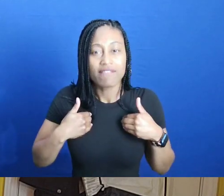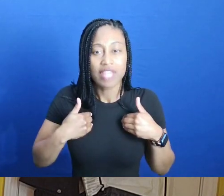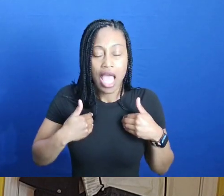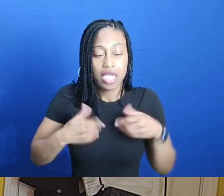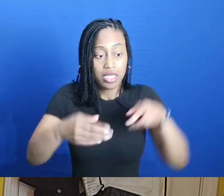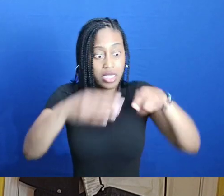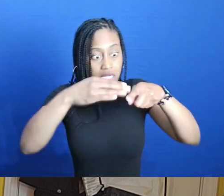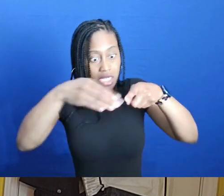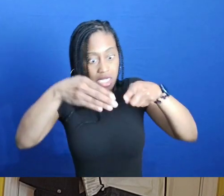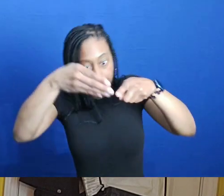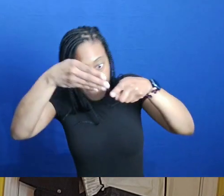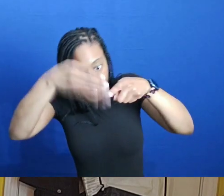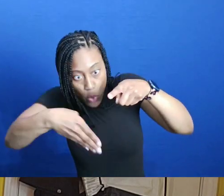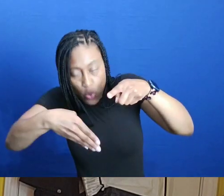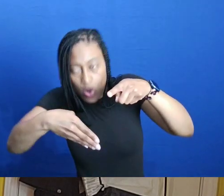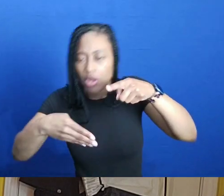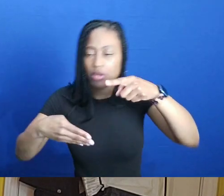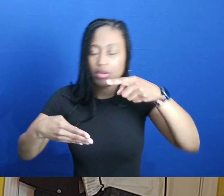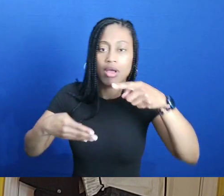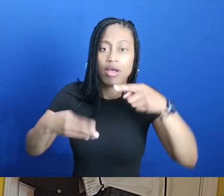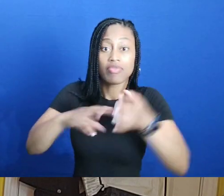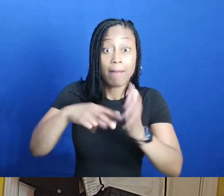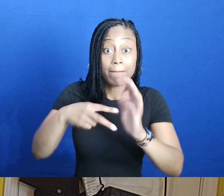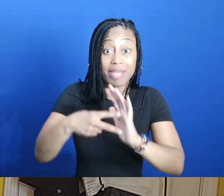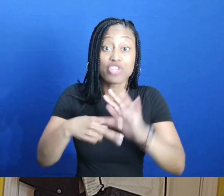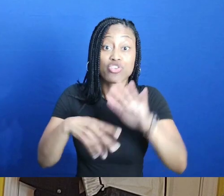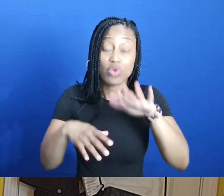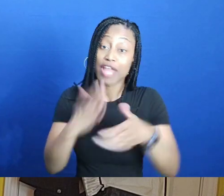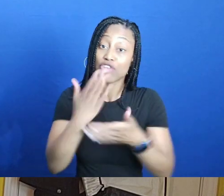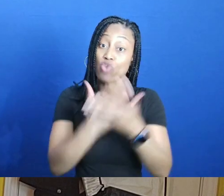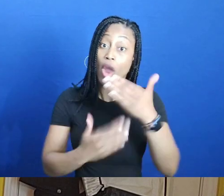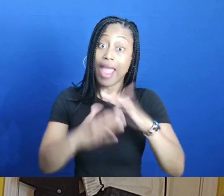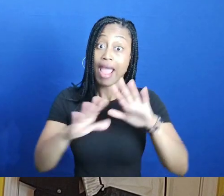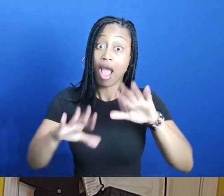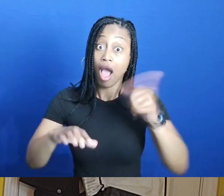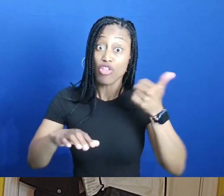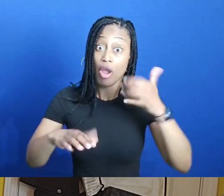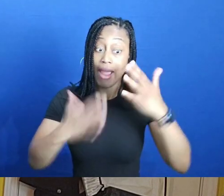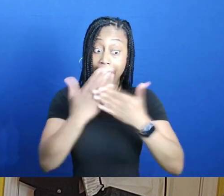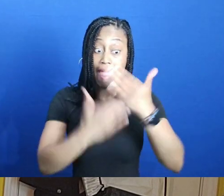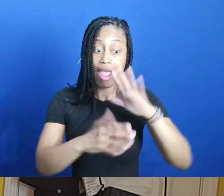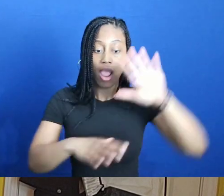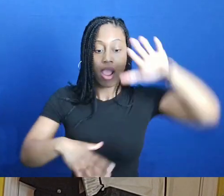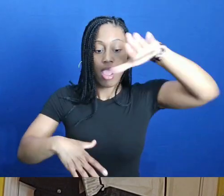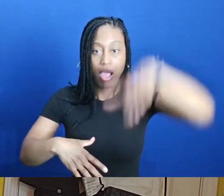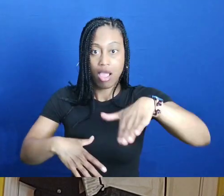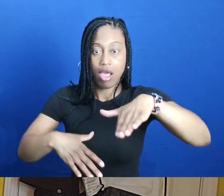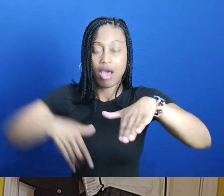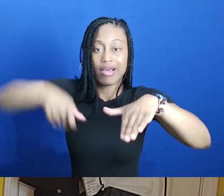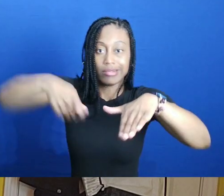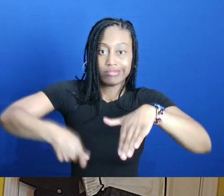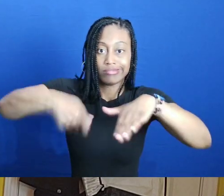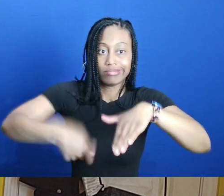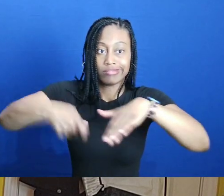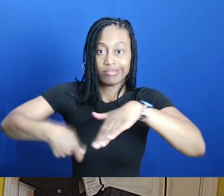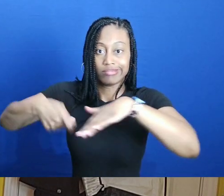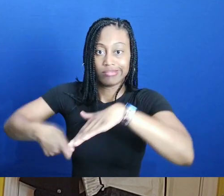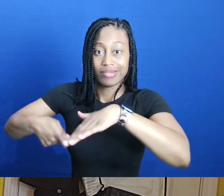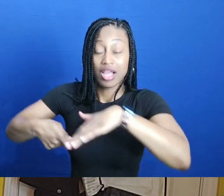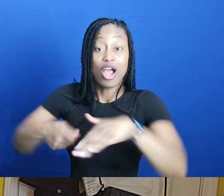the blunt edge, it just allows you to chop things and be safer with holding your hand on it when you're chopping vegetables and